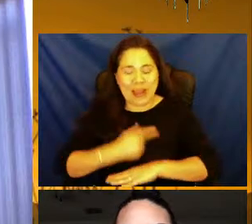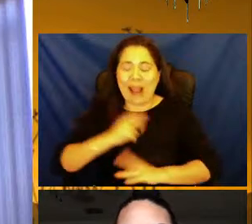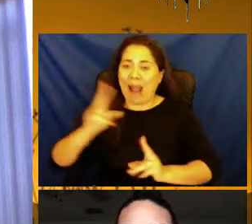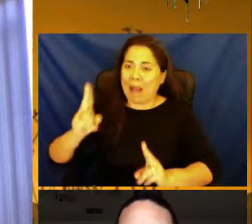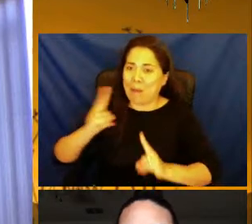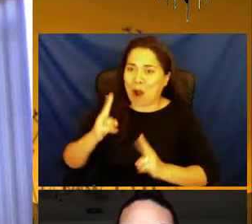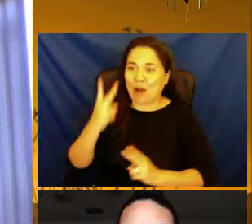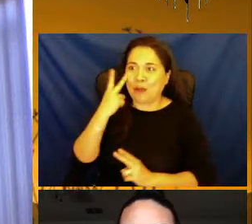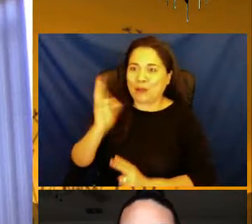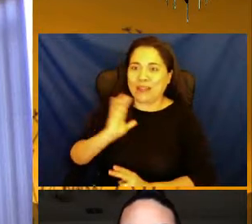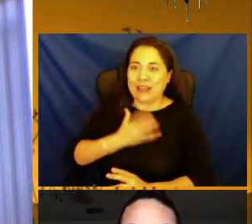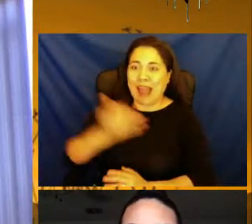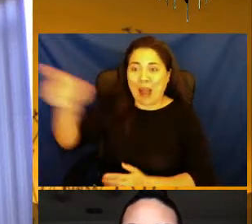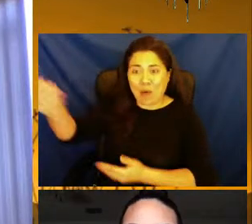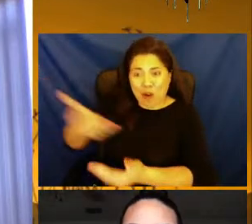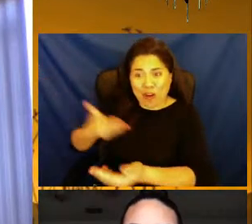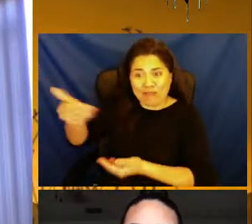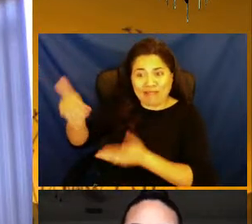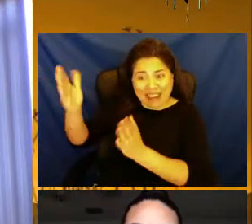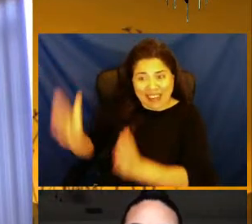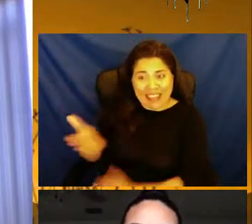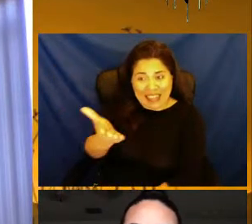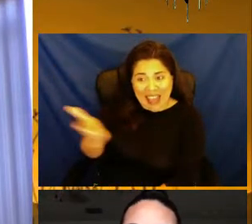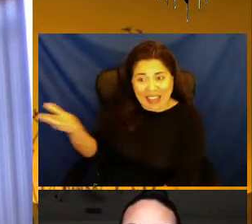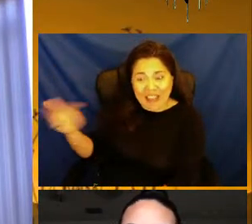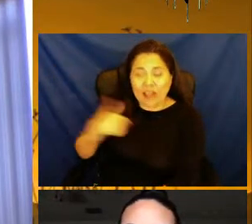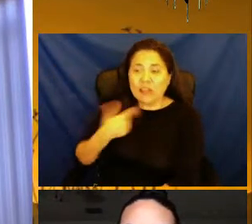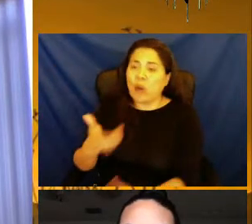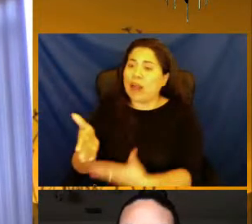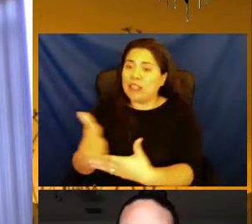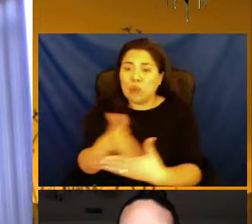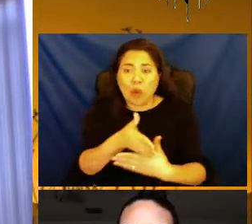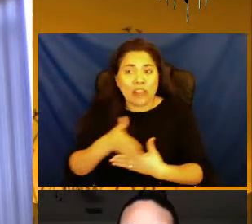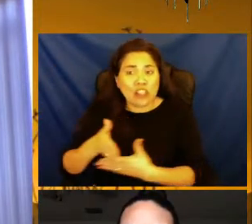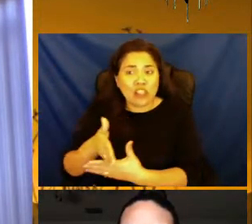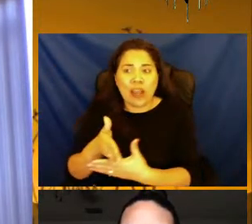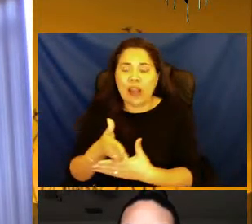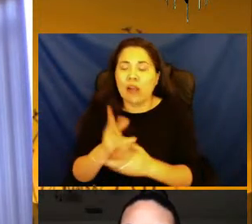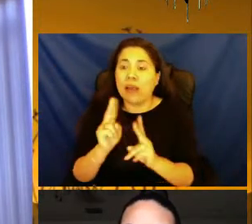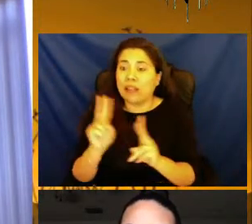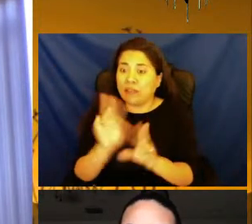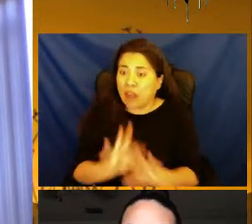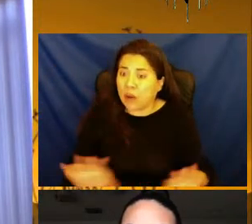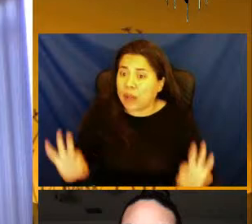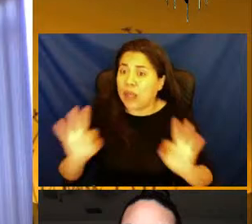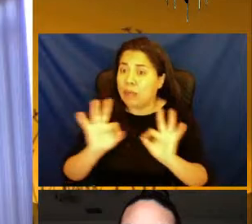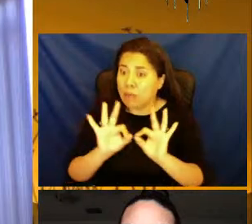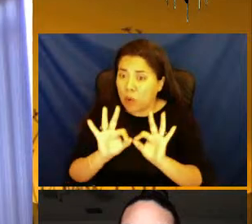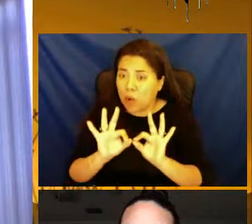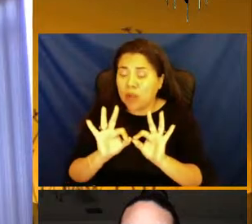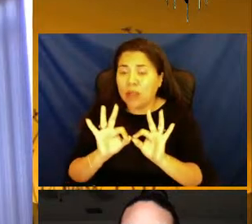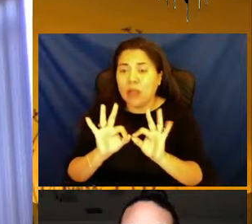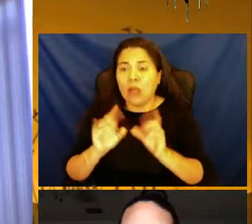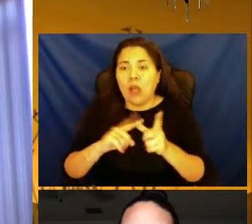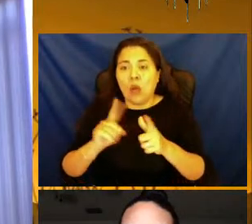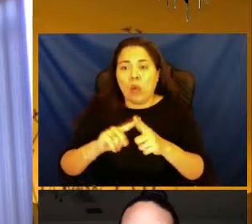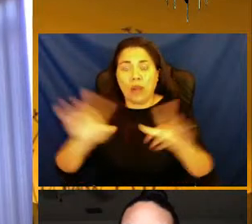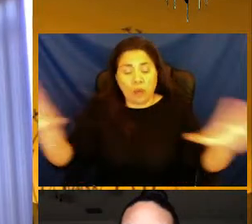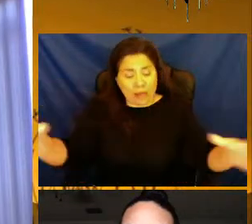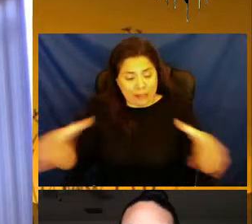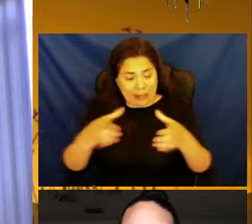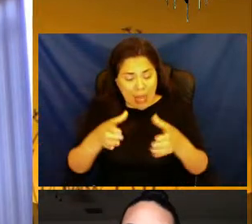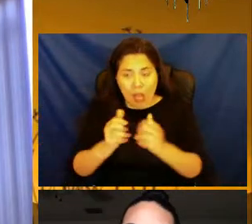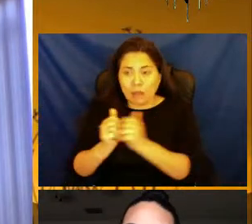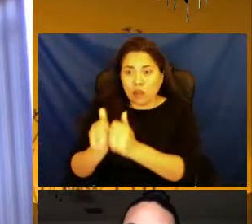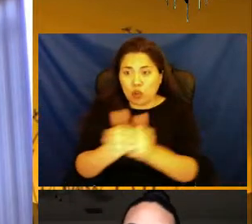that we have today. And I'm going to just share a little bit. It's very important about, when we come together, do